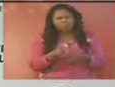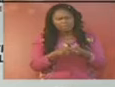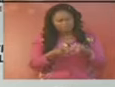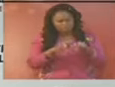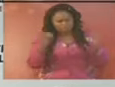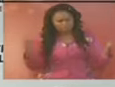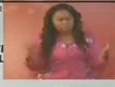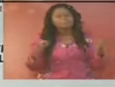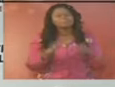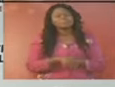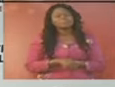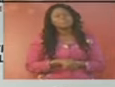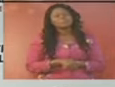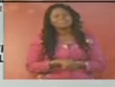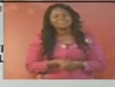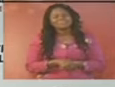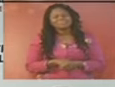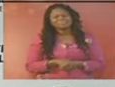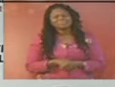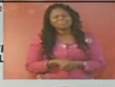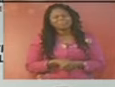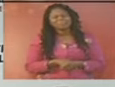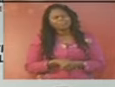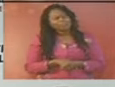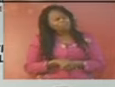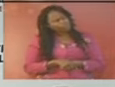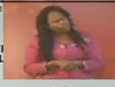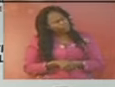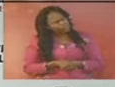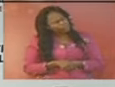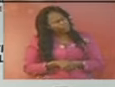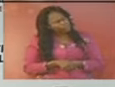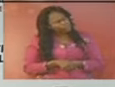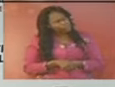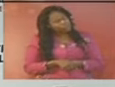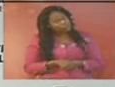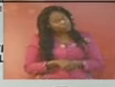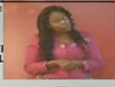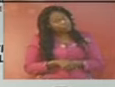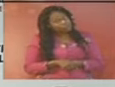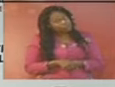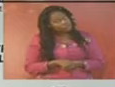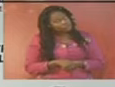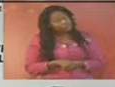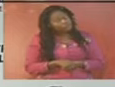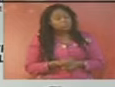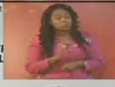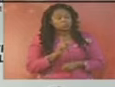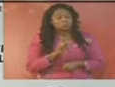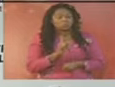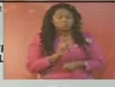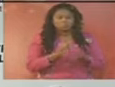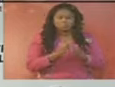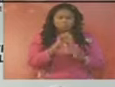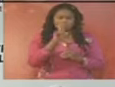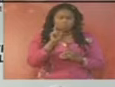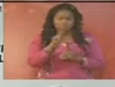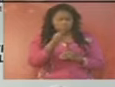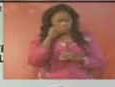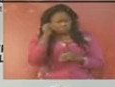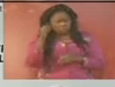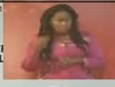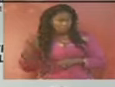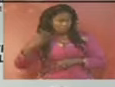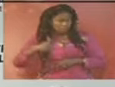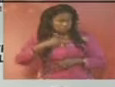of migrants. The first were these 17 vulnerable Venezuelans who were released from state quarantine facility